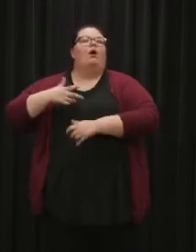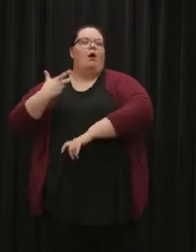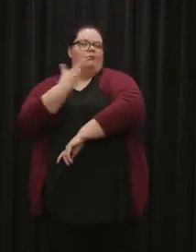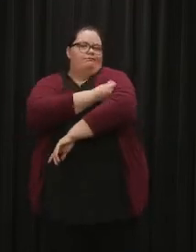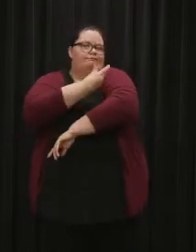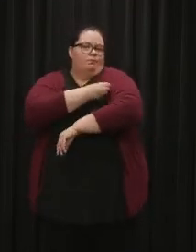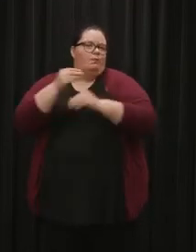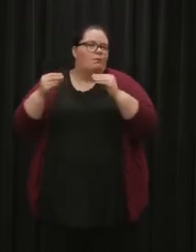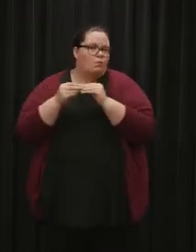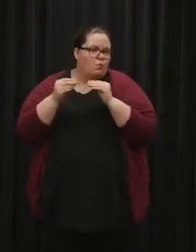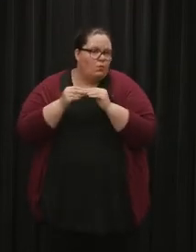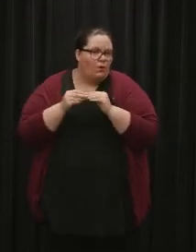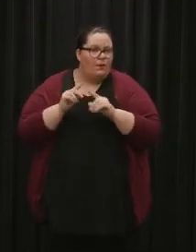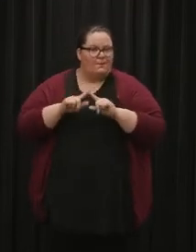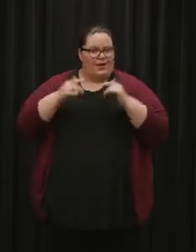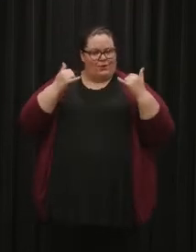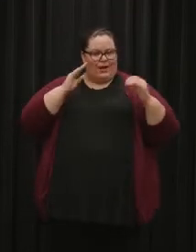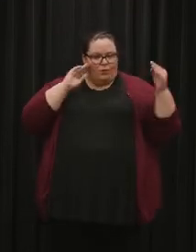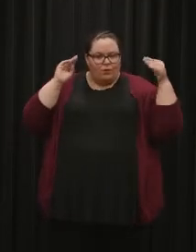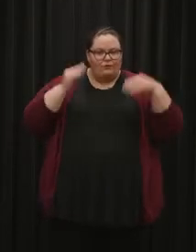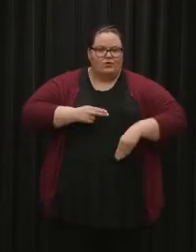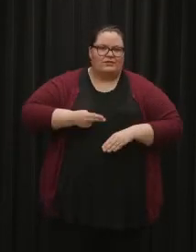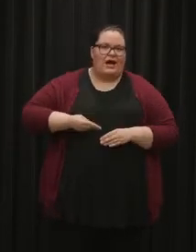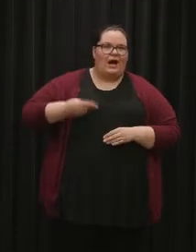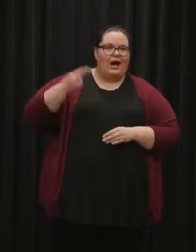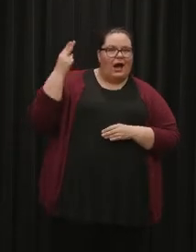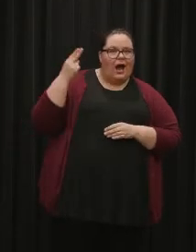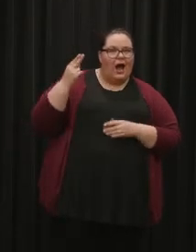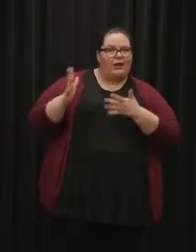vaccinated. But in the meantime, we're going to focus on our high priority